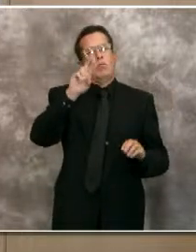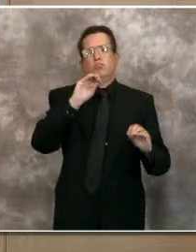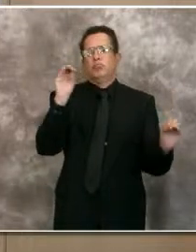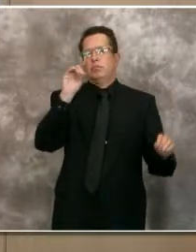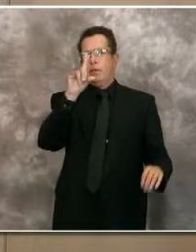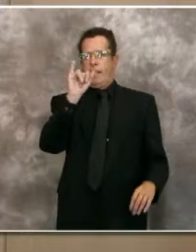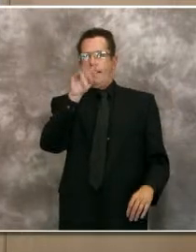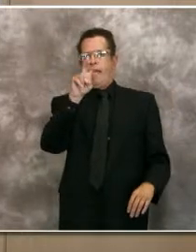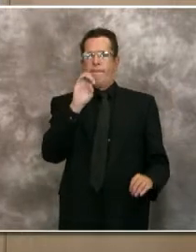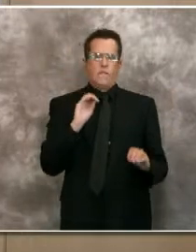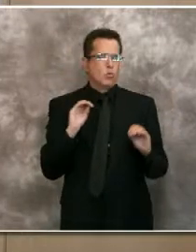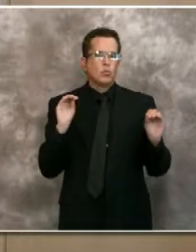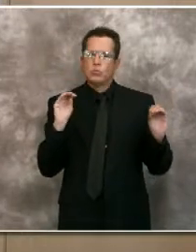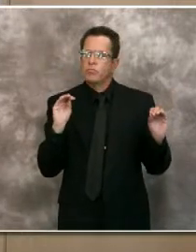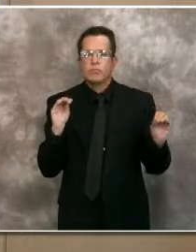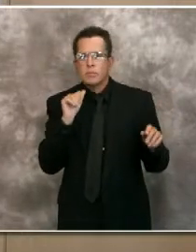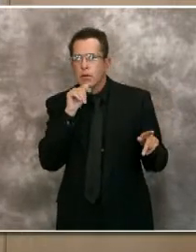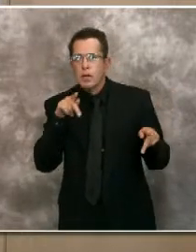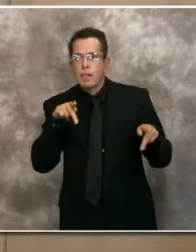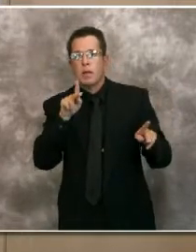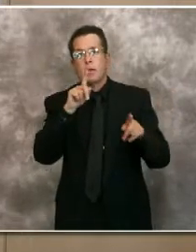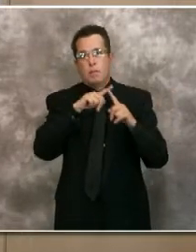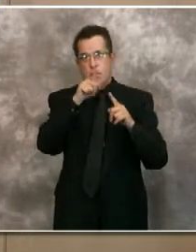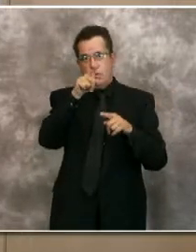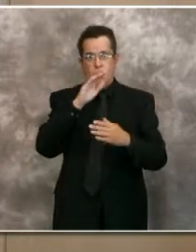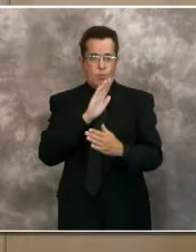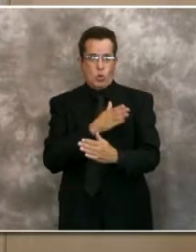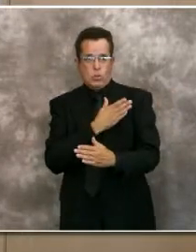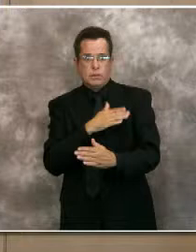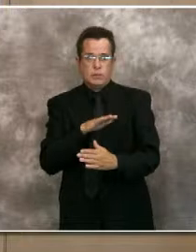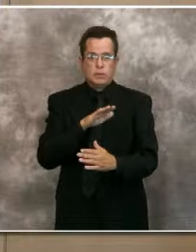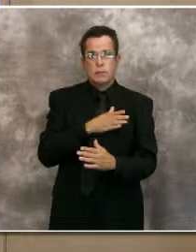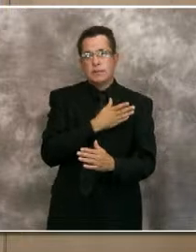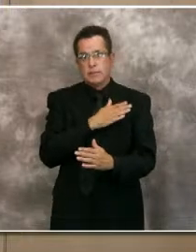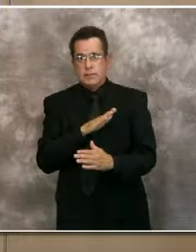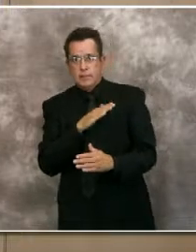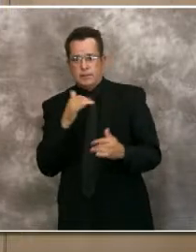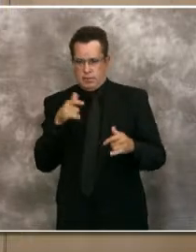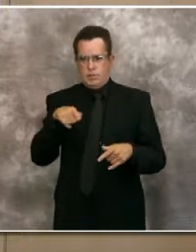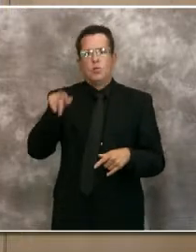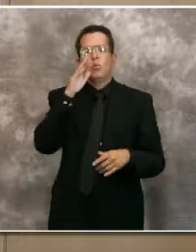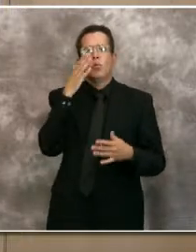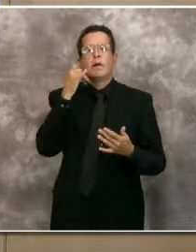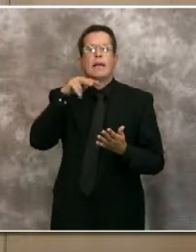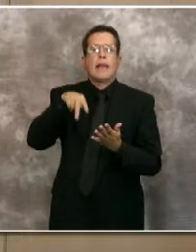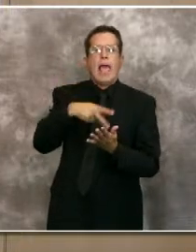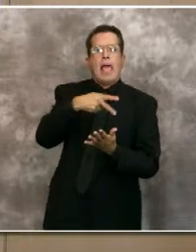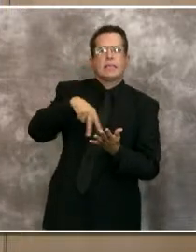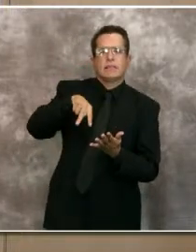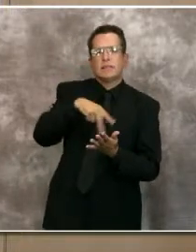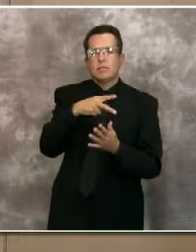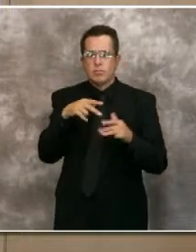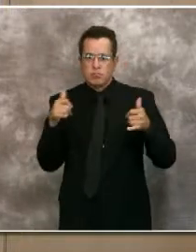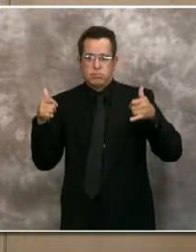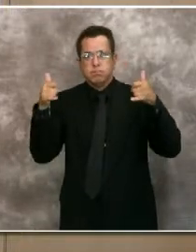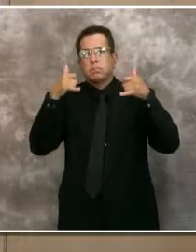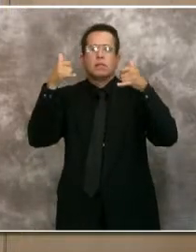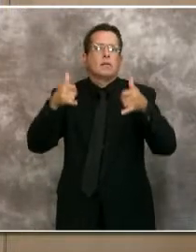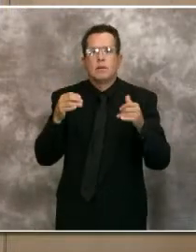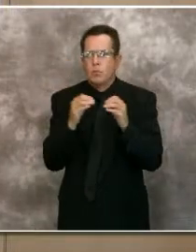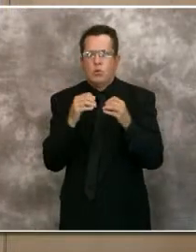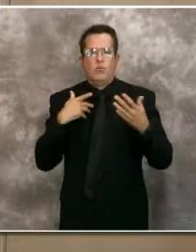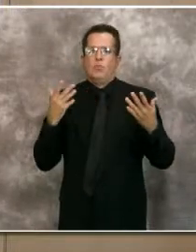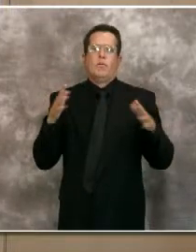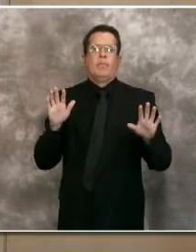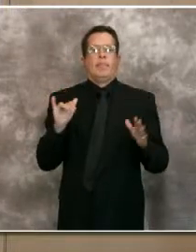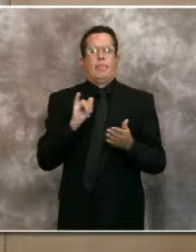over. But the thing is that if you play music, it encourages people to get up and start dancing, and we want people not to do that.